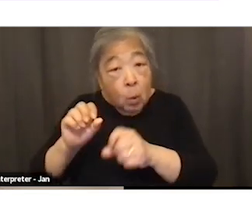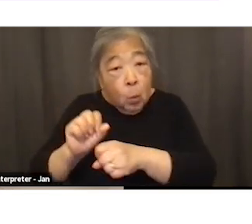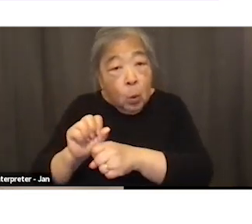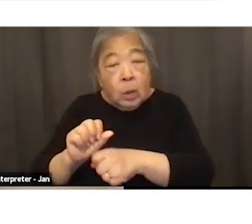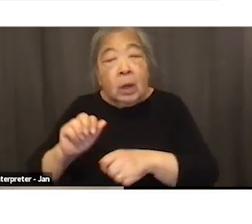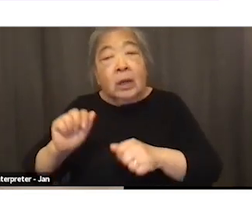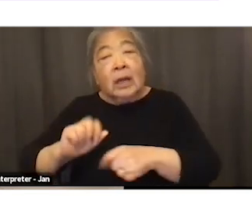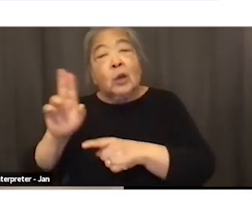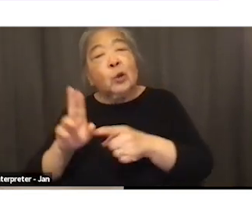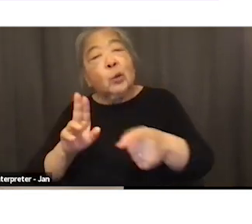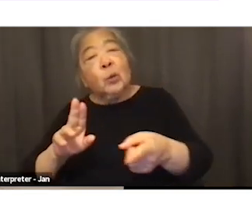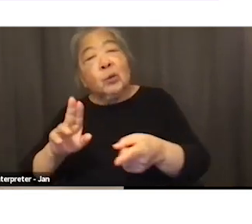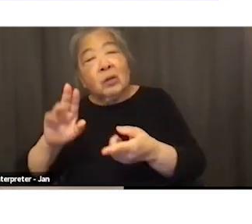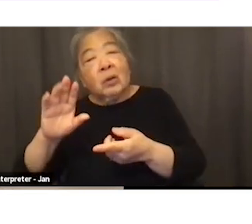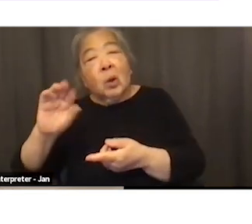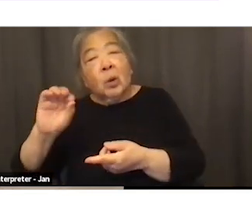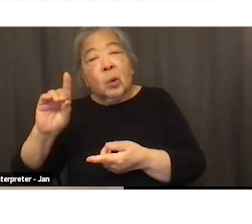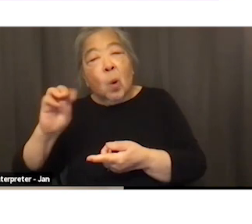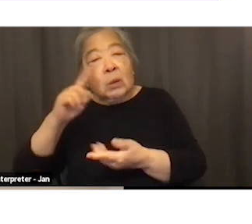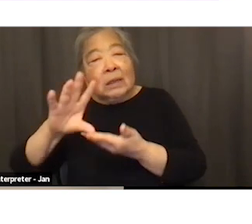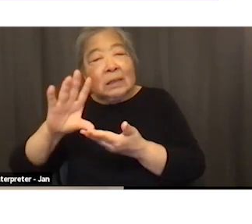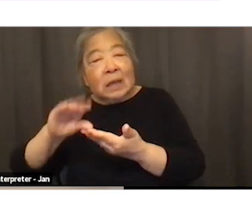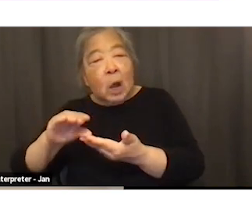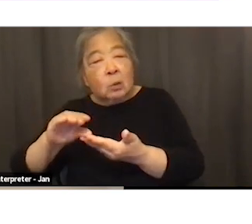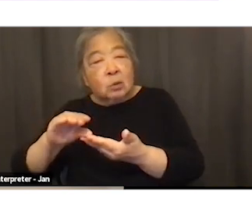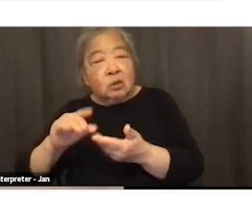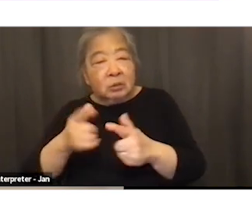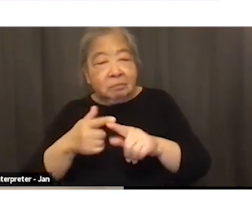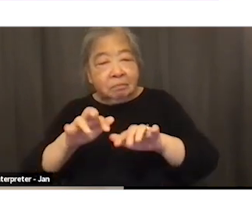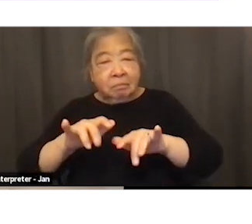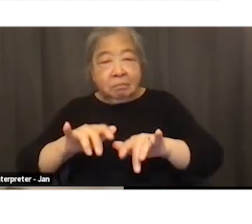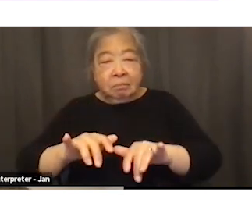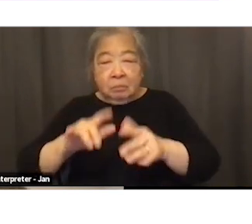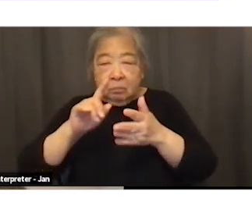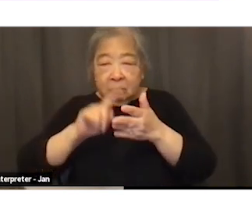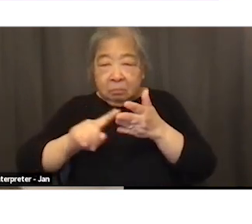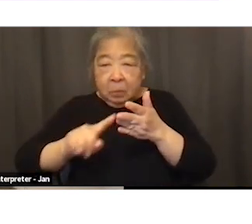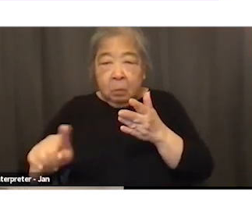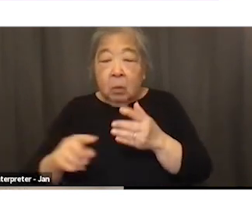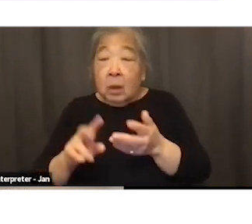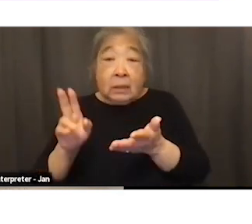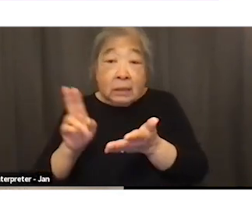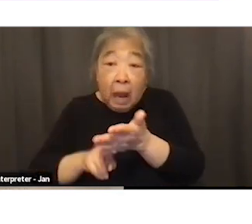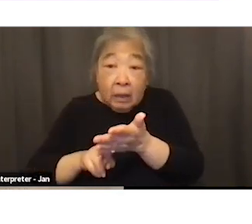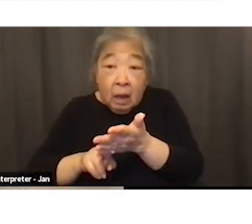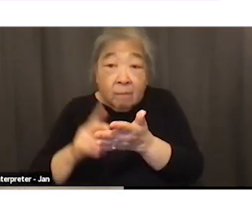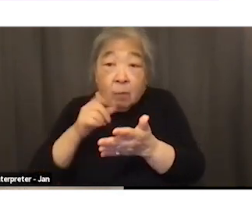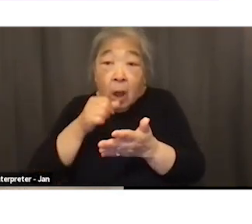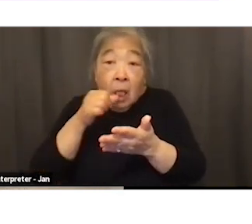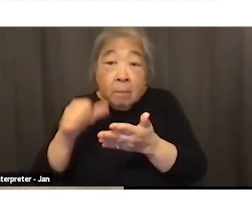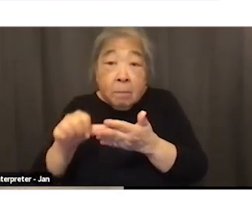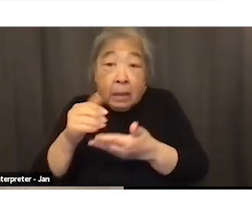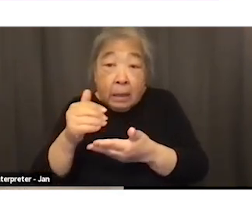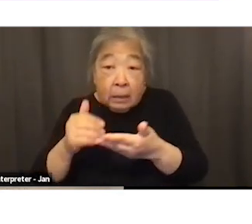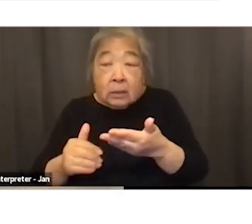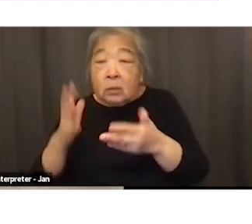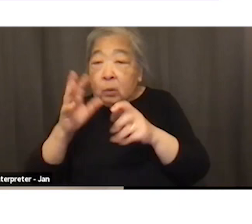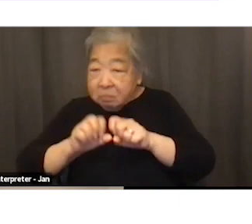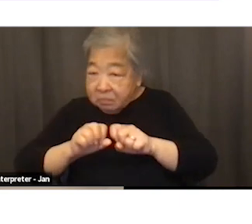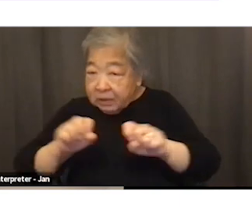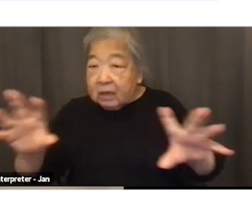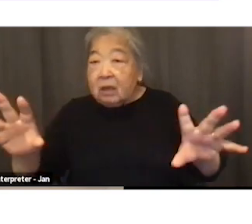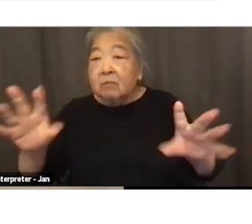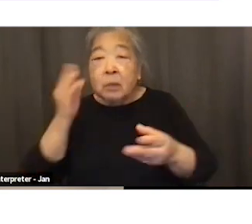spiritual capacity. Just hop on to syntyché.com, sign up for the mailing list, and we'll get that information out to